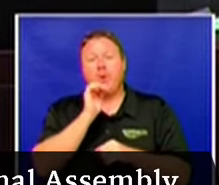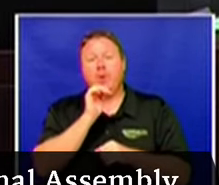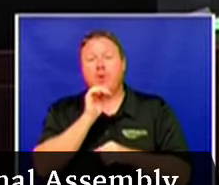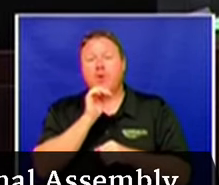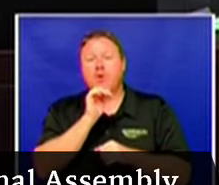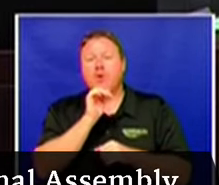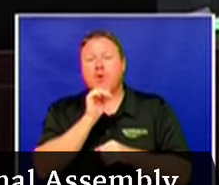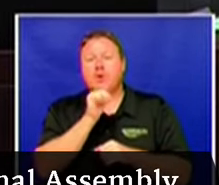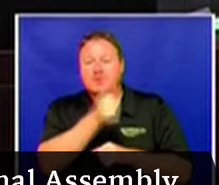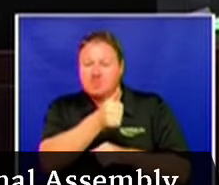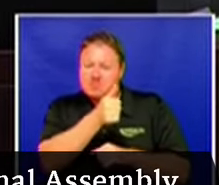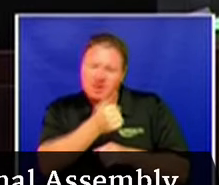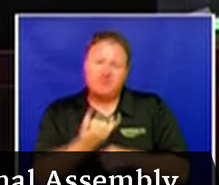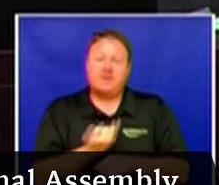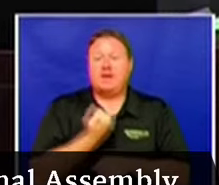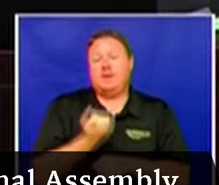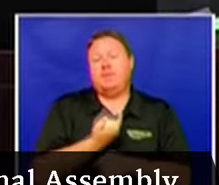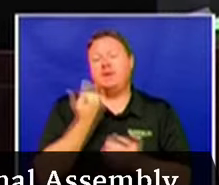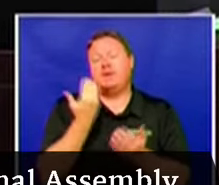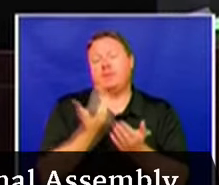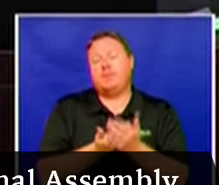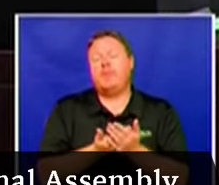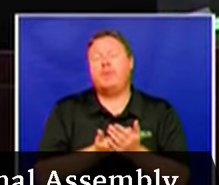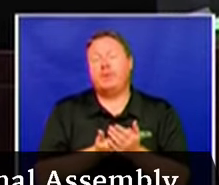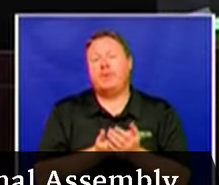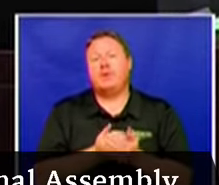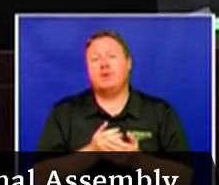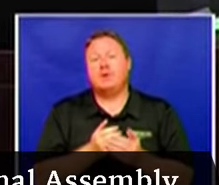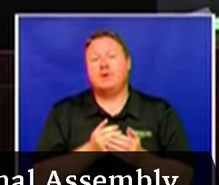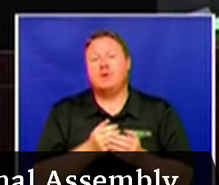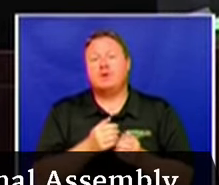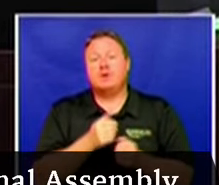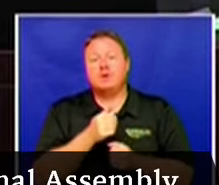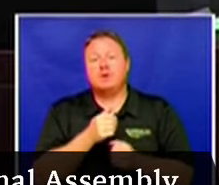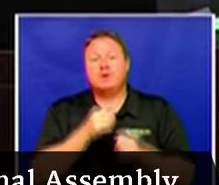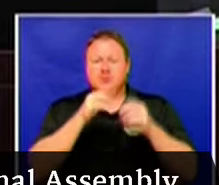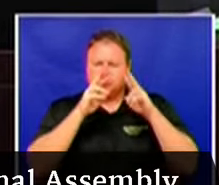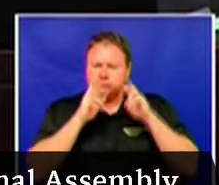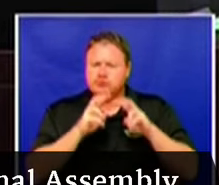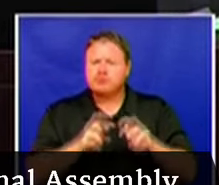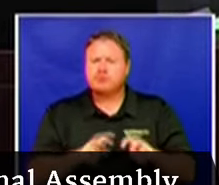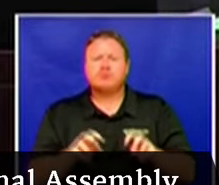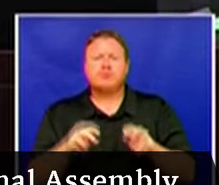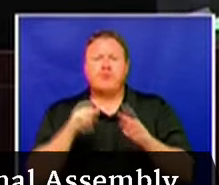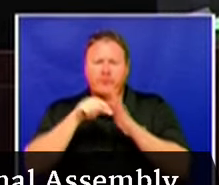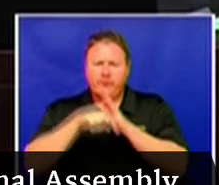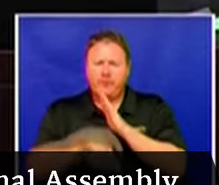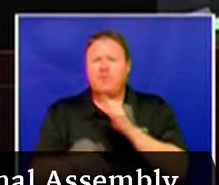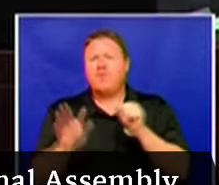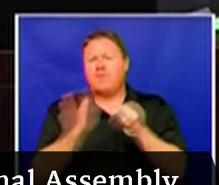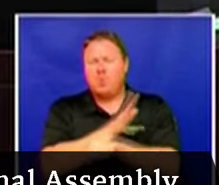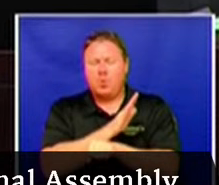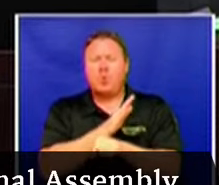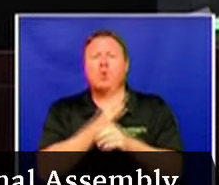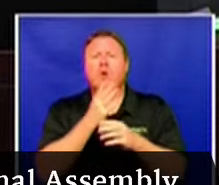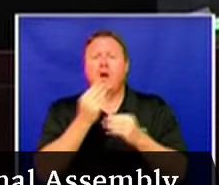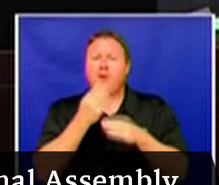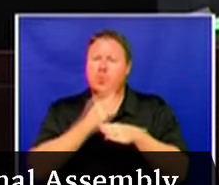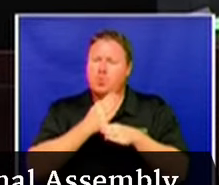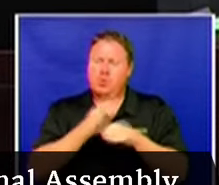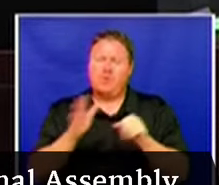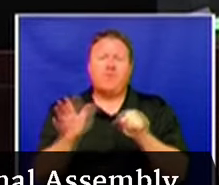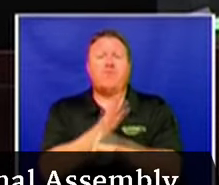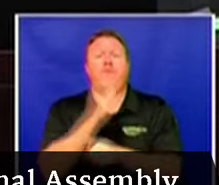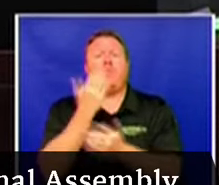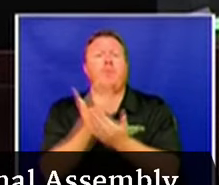independently, having done thorough investigations, having done thorough work. And I've